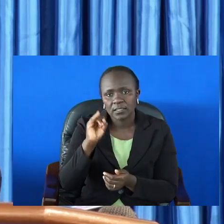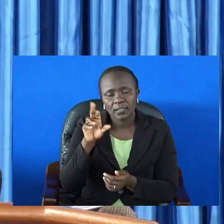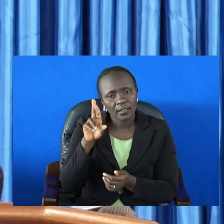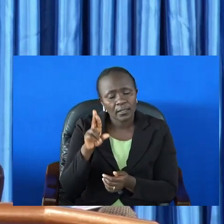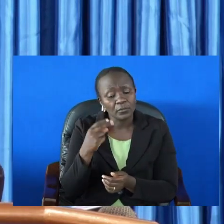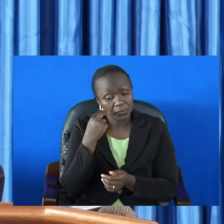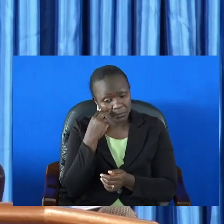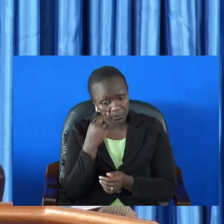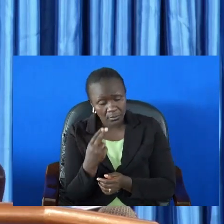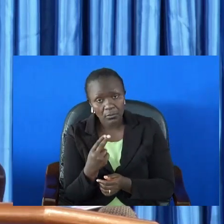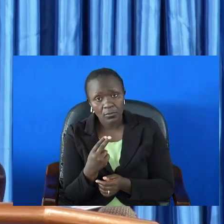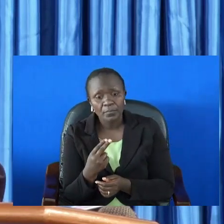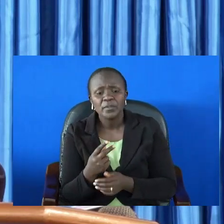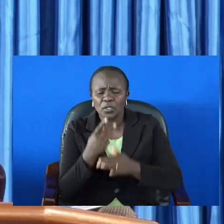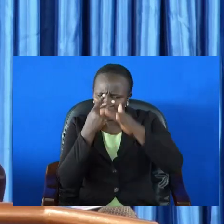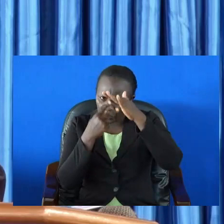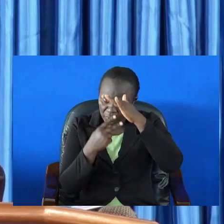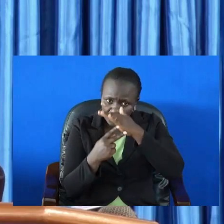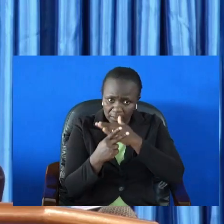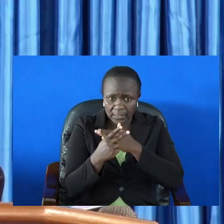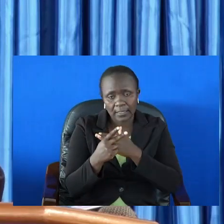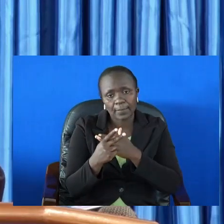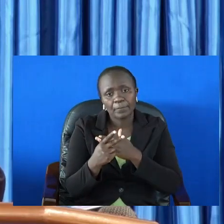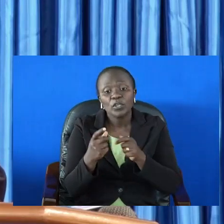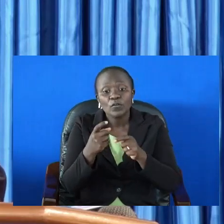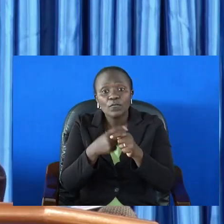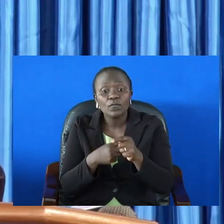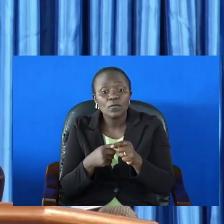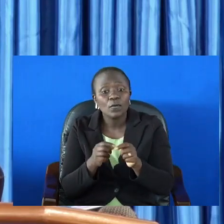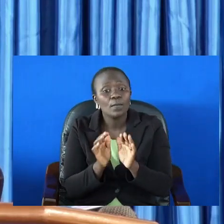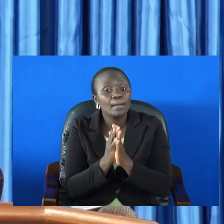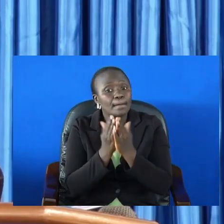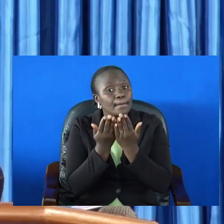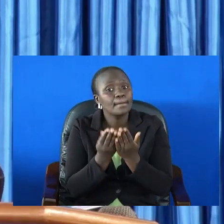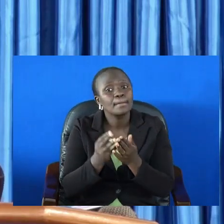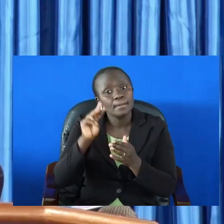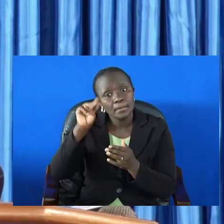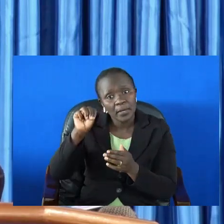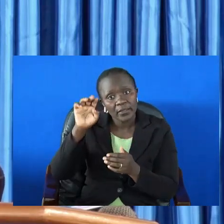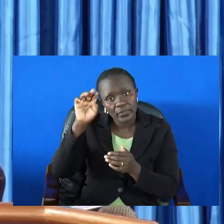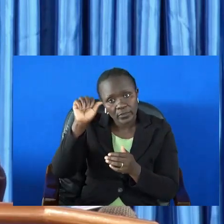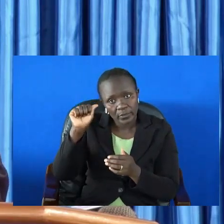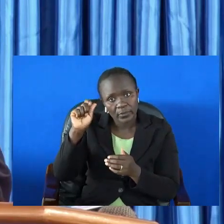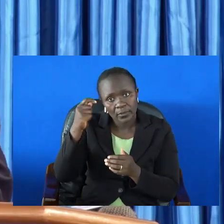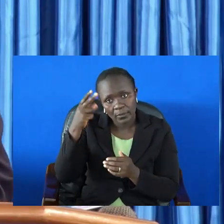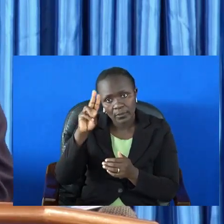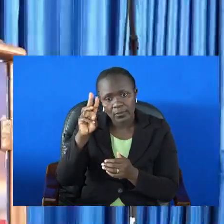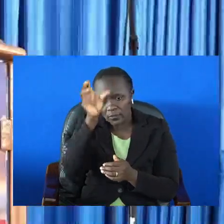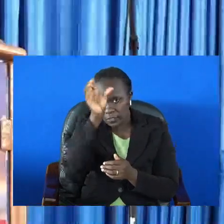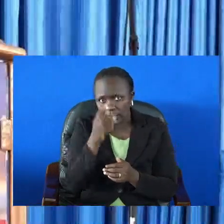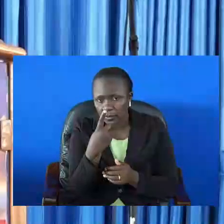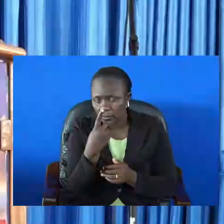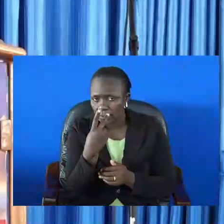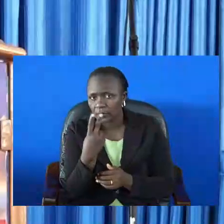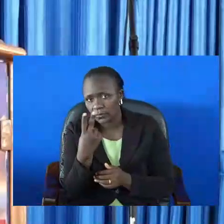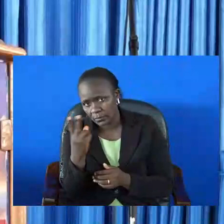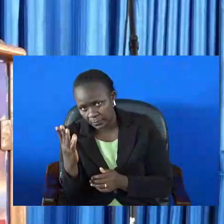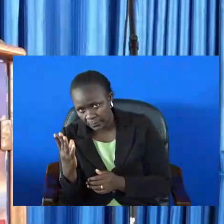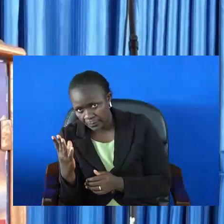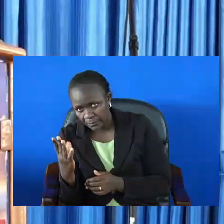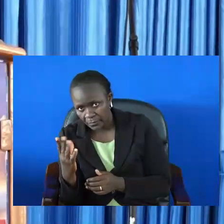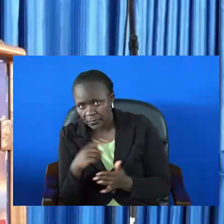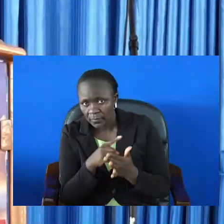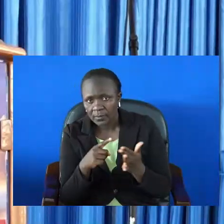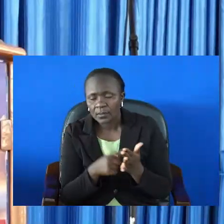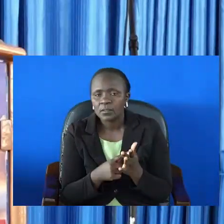them prophesying from the book of Matthew chapter 1 and chapter 2. And